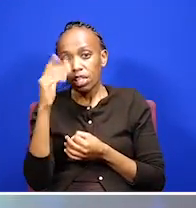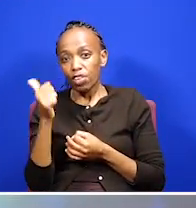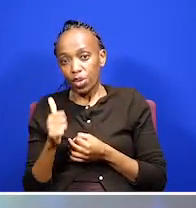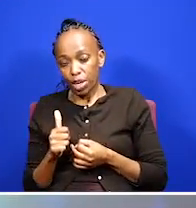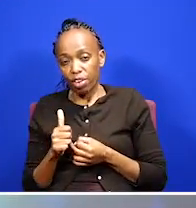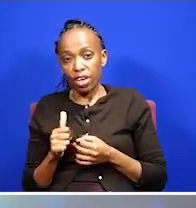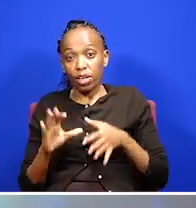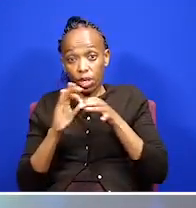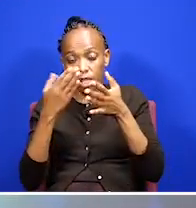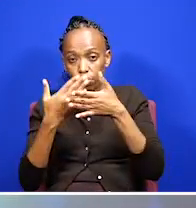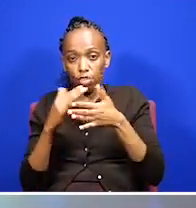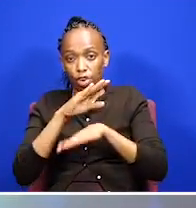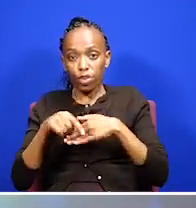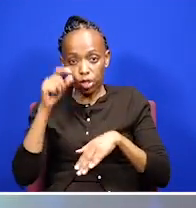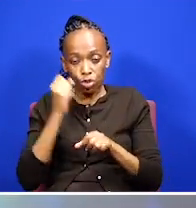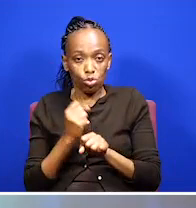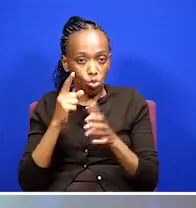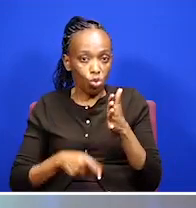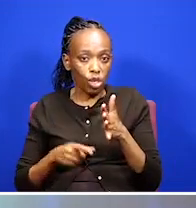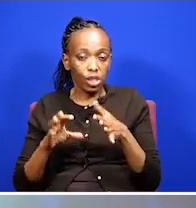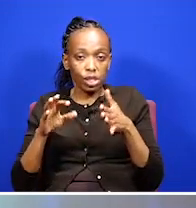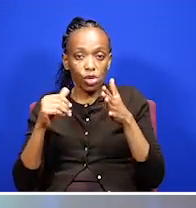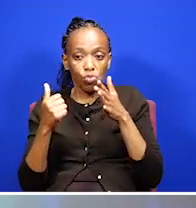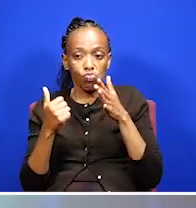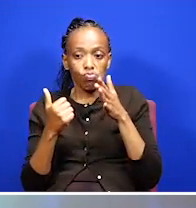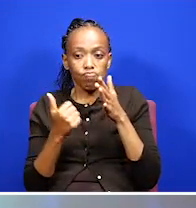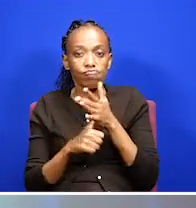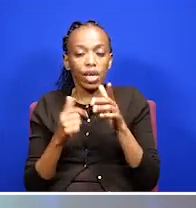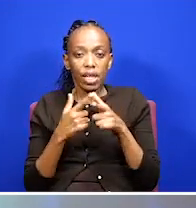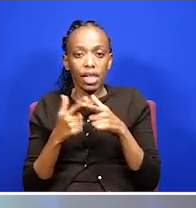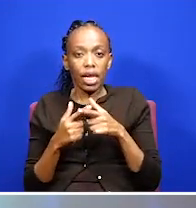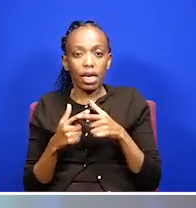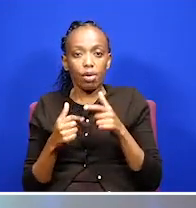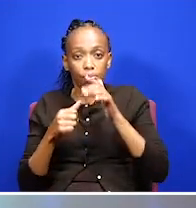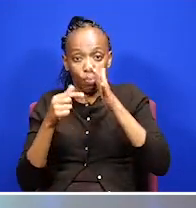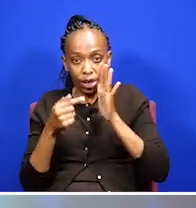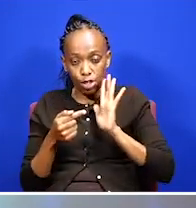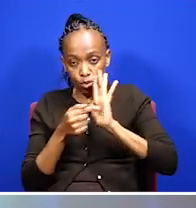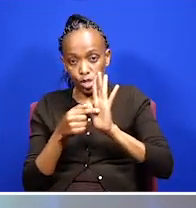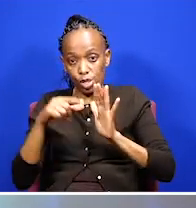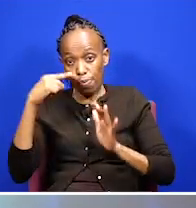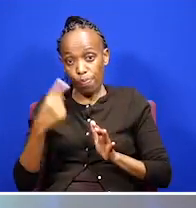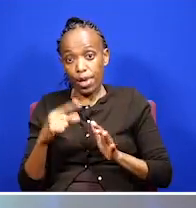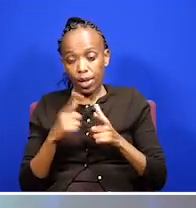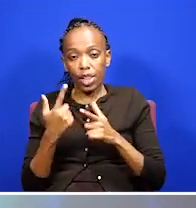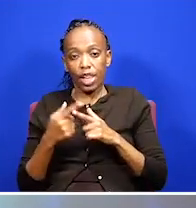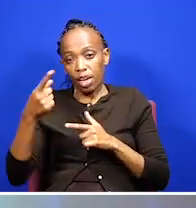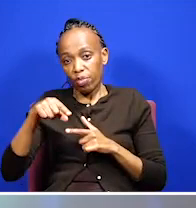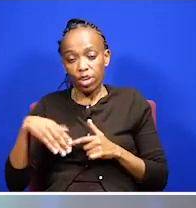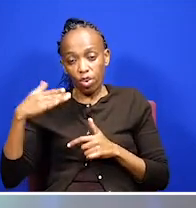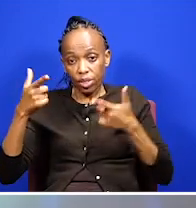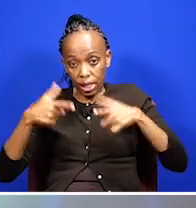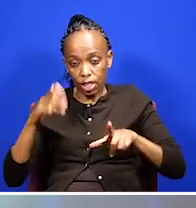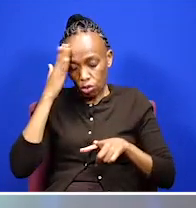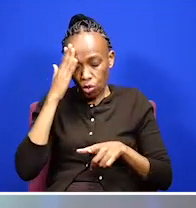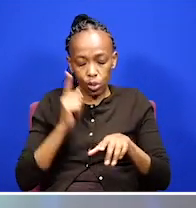never subscribed before, all you need to do is to hit the subscribe button and press the notification bell, and we will always let you